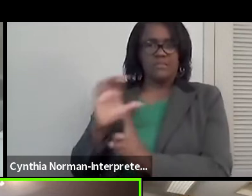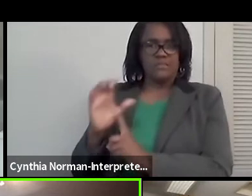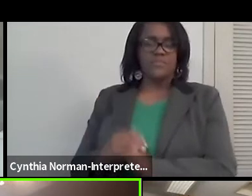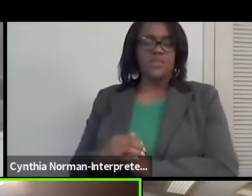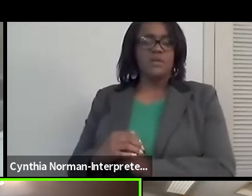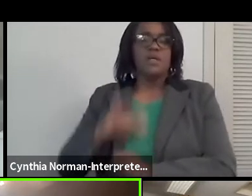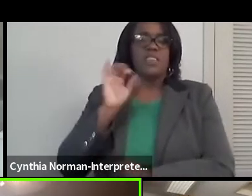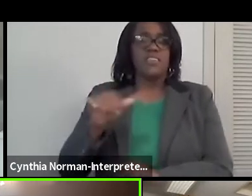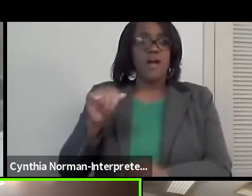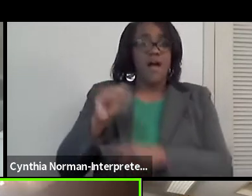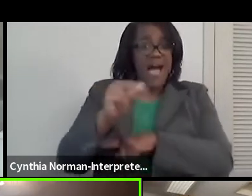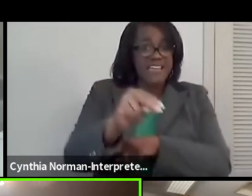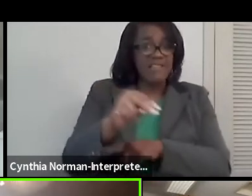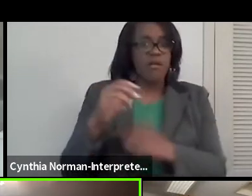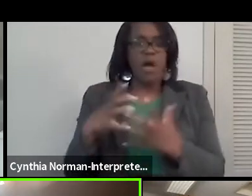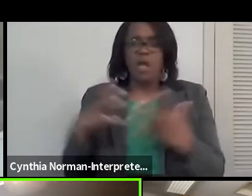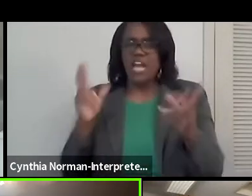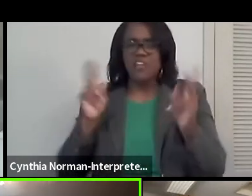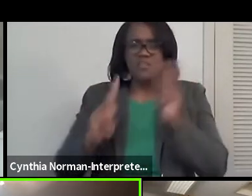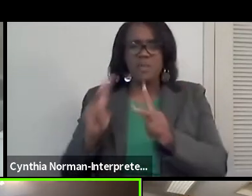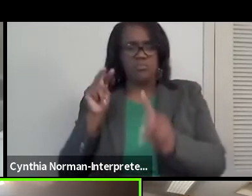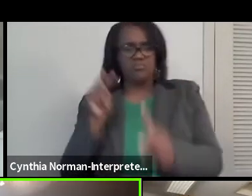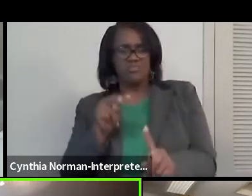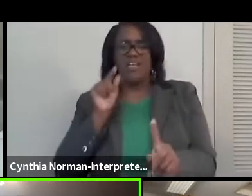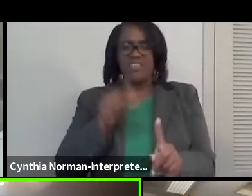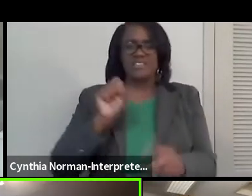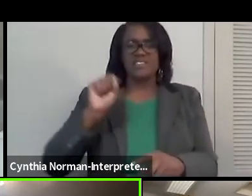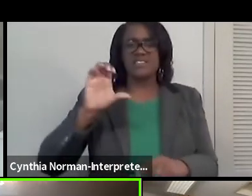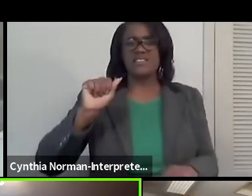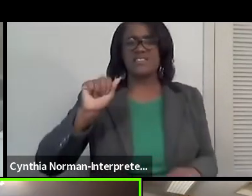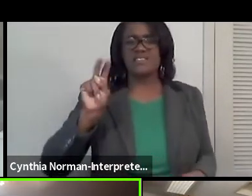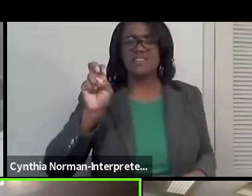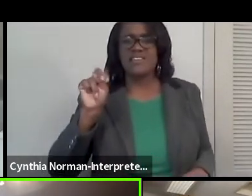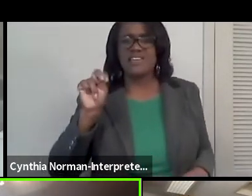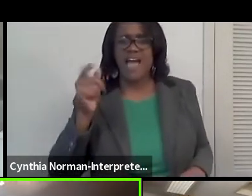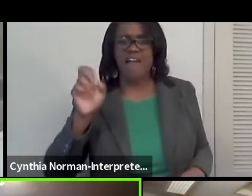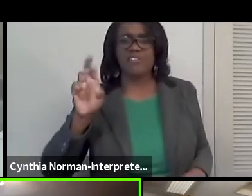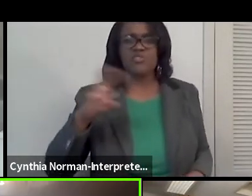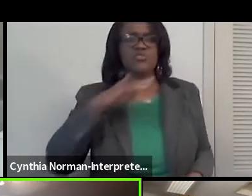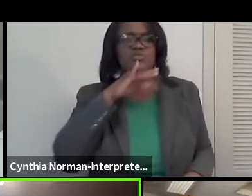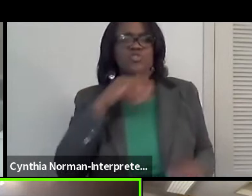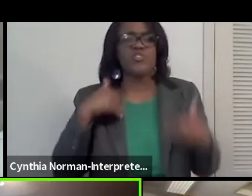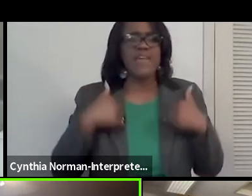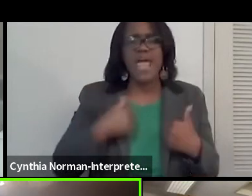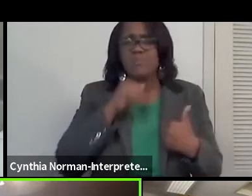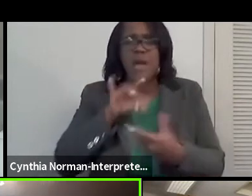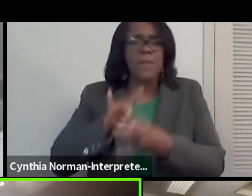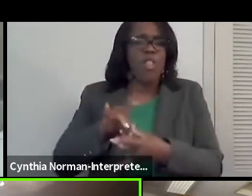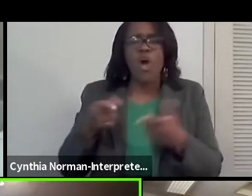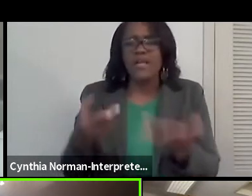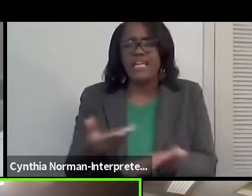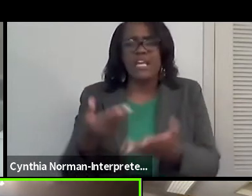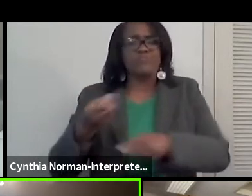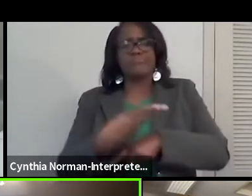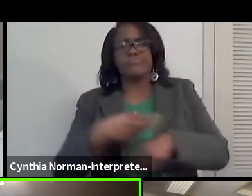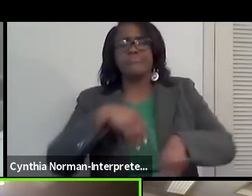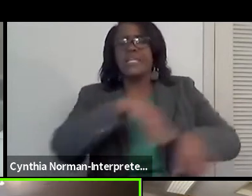the hyena, a lot of people view it as just this scavenger, as a dirty animal. It doesn't belong here. We need to just get rid of it.